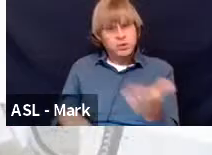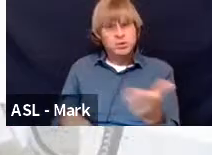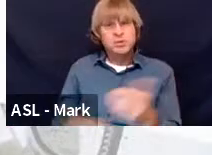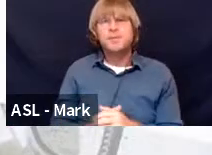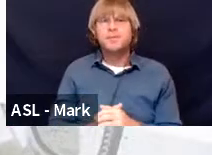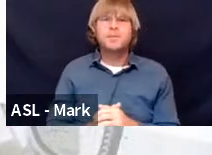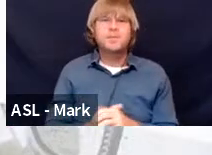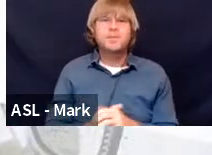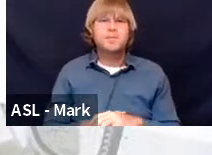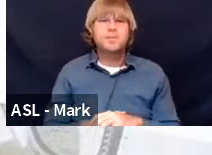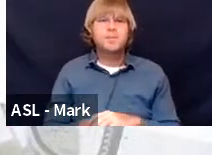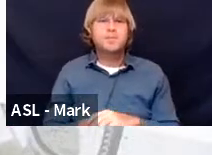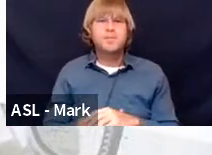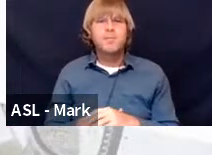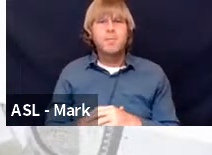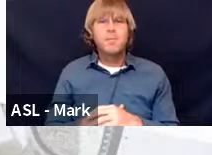this.